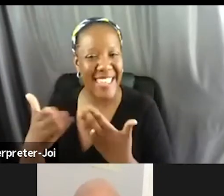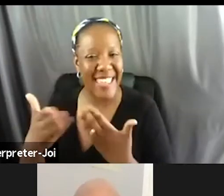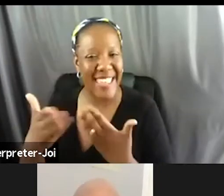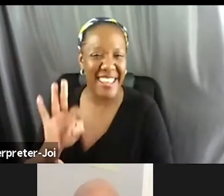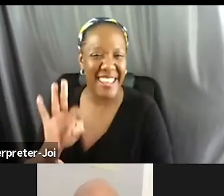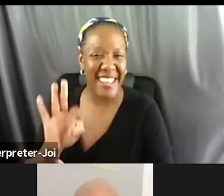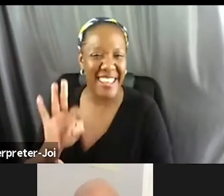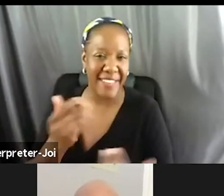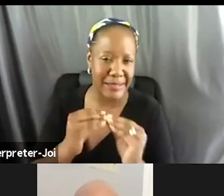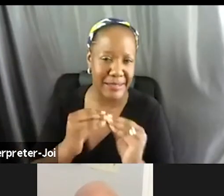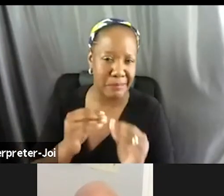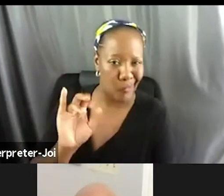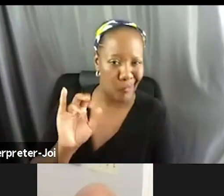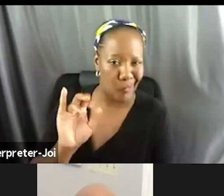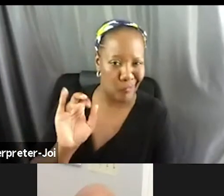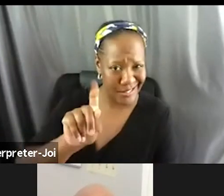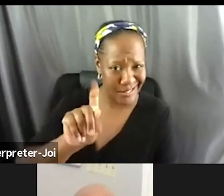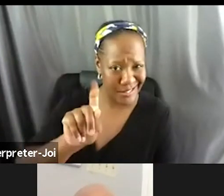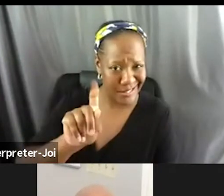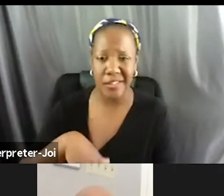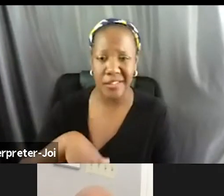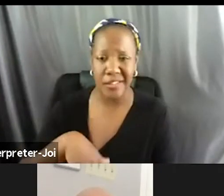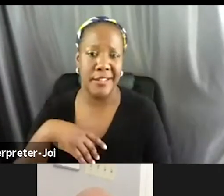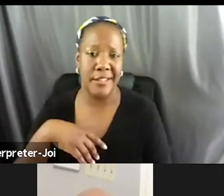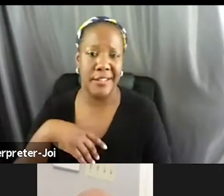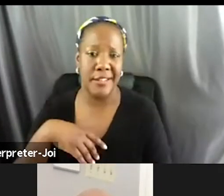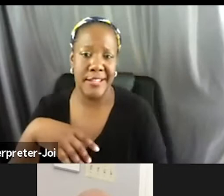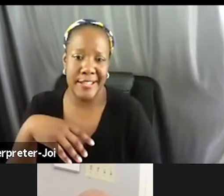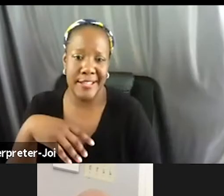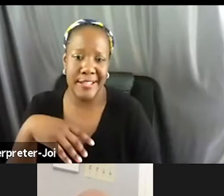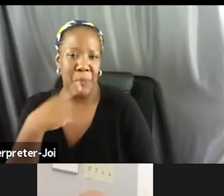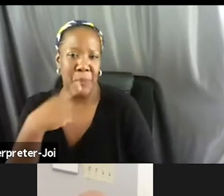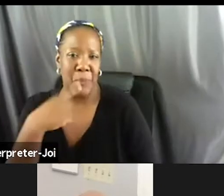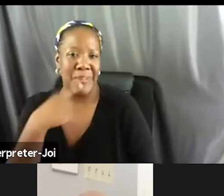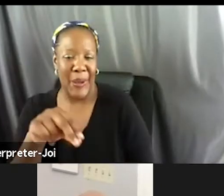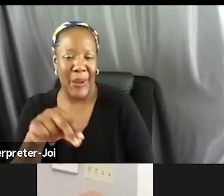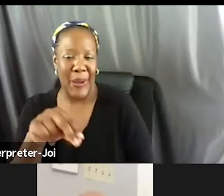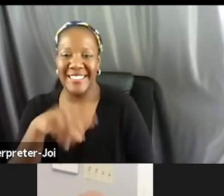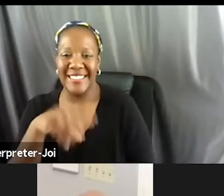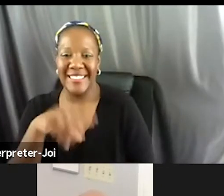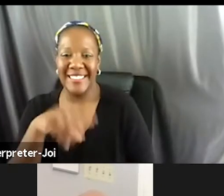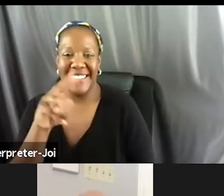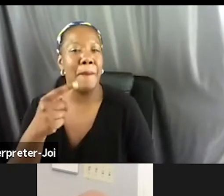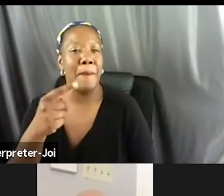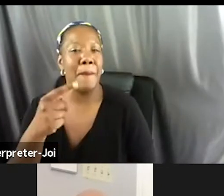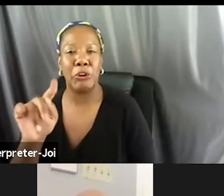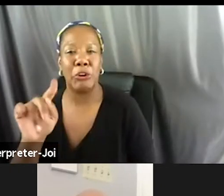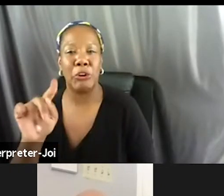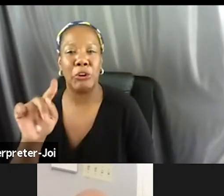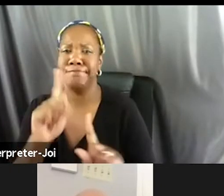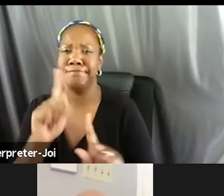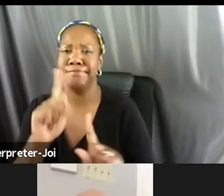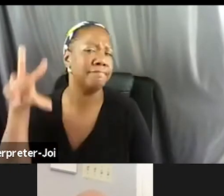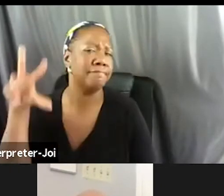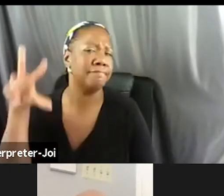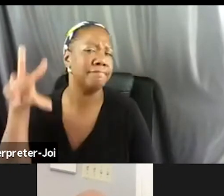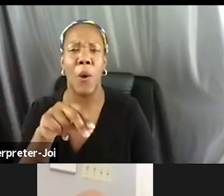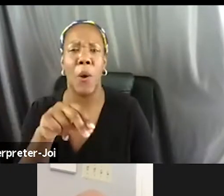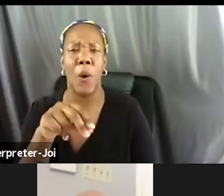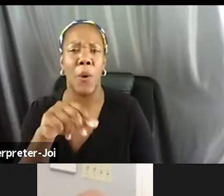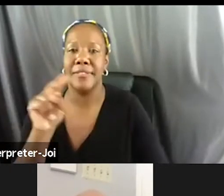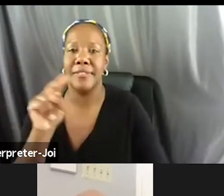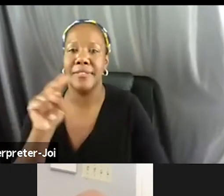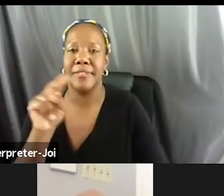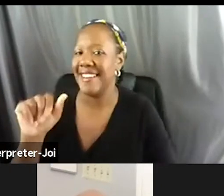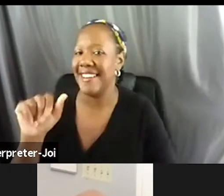risks? No. No. This is Marguerite. No, absolutely not. Marguerite, I think we